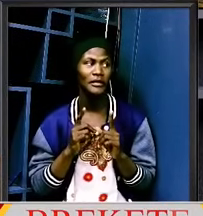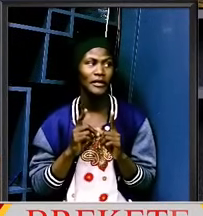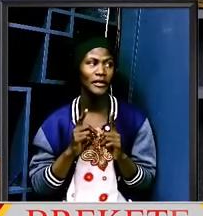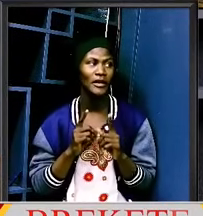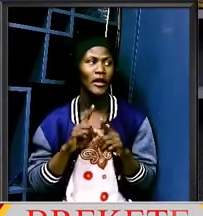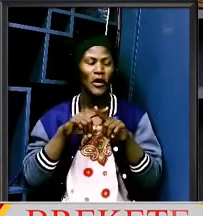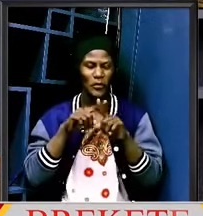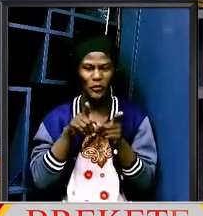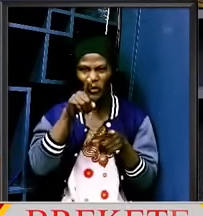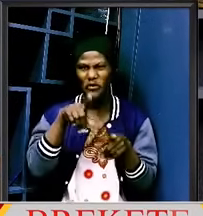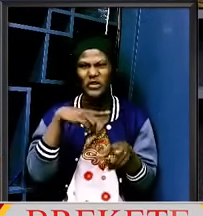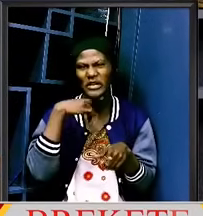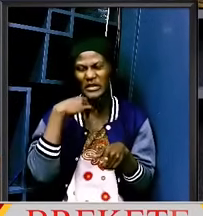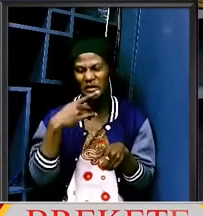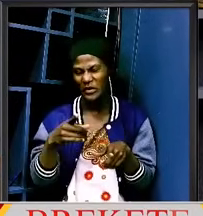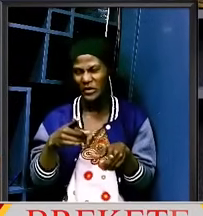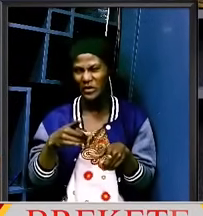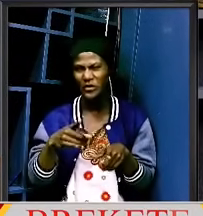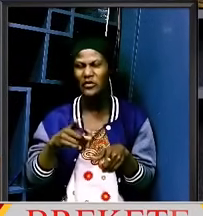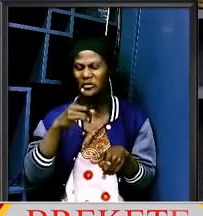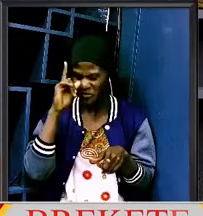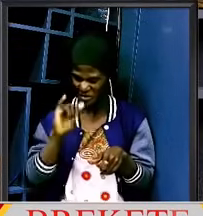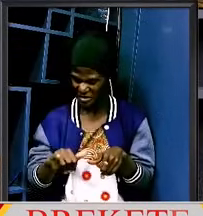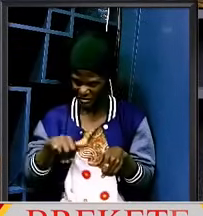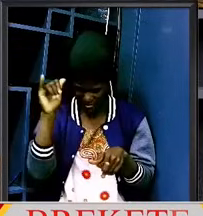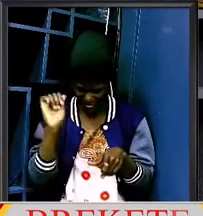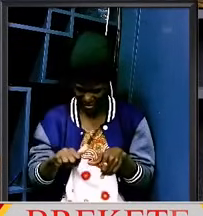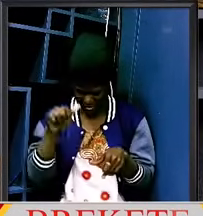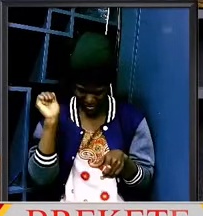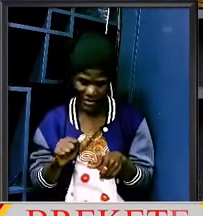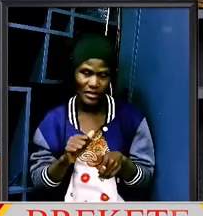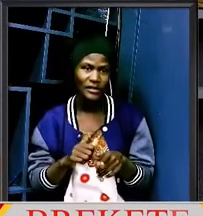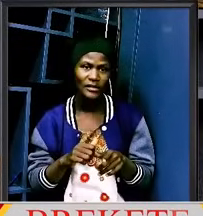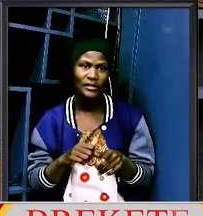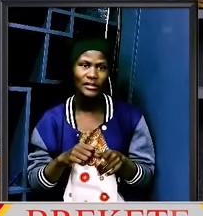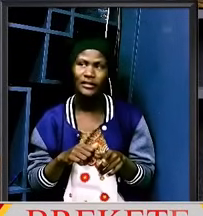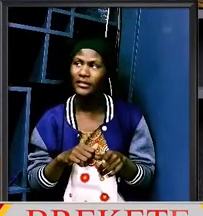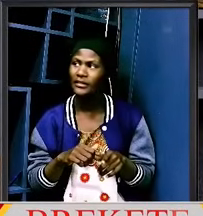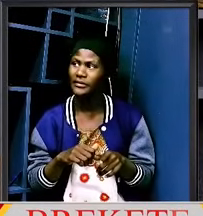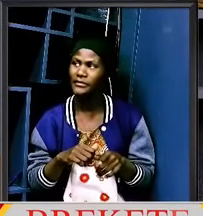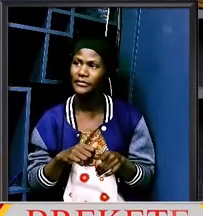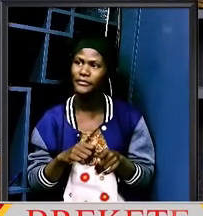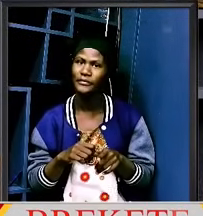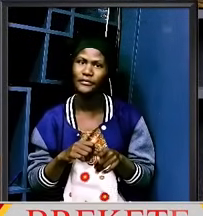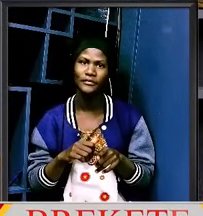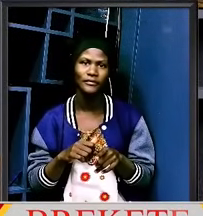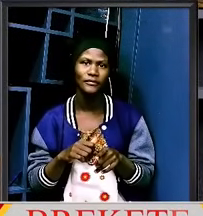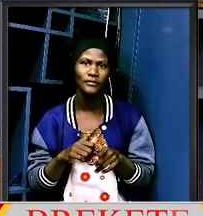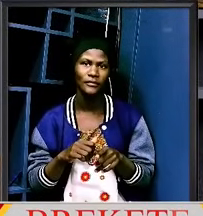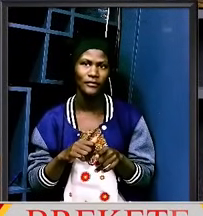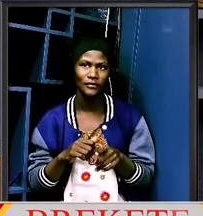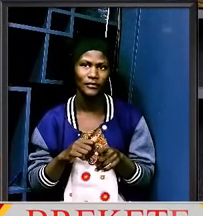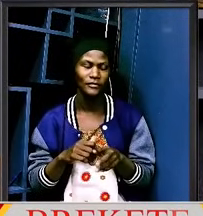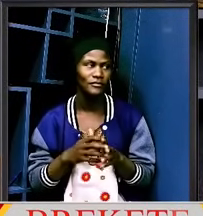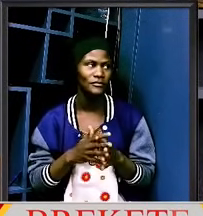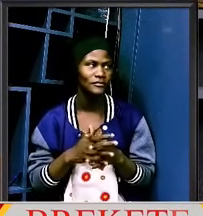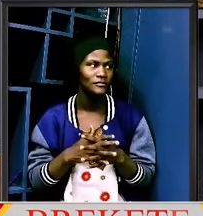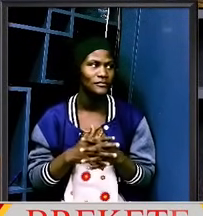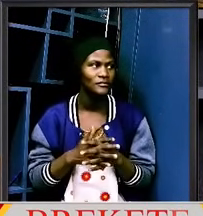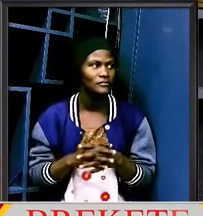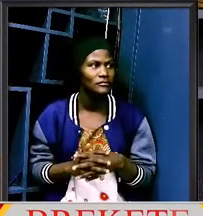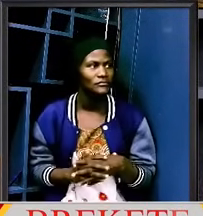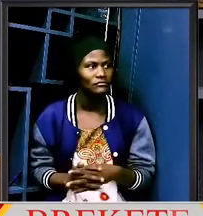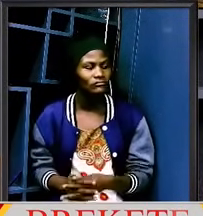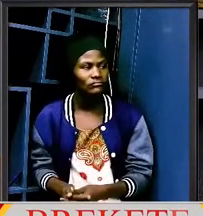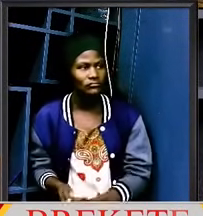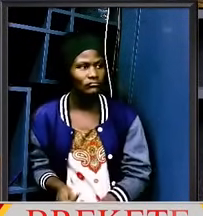But you tell us definitely, definitely, definitely, no be assurance. Yes. When they say definitely, that is 100% assurance. Plus